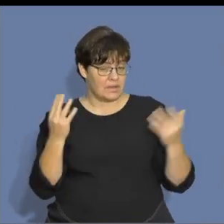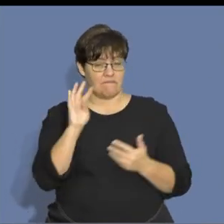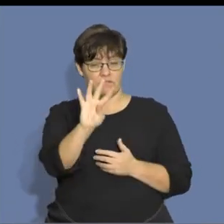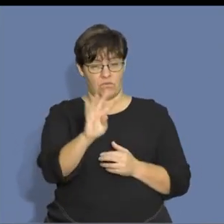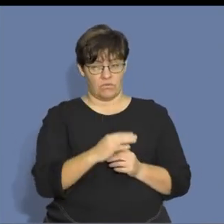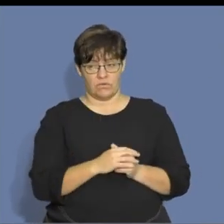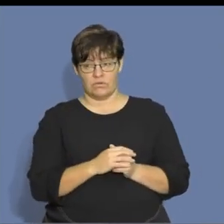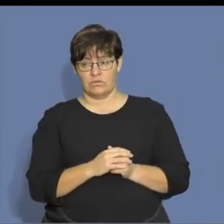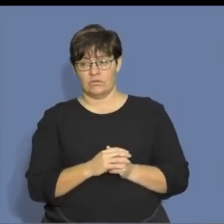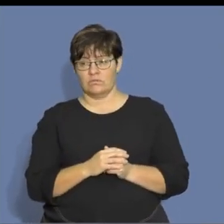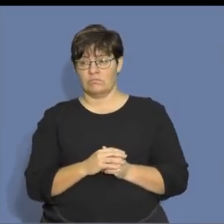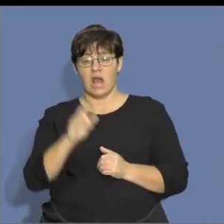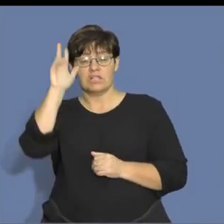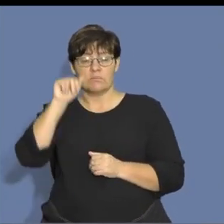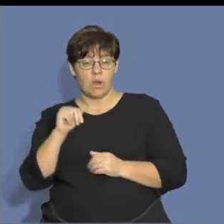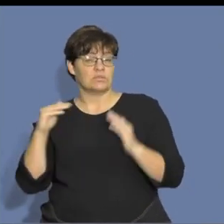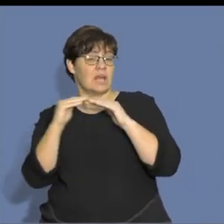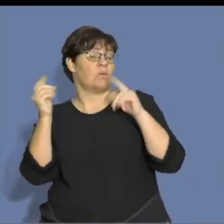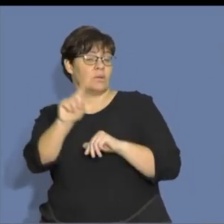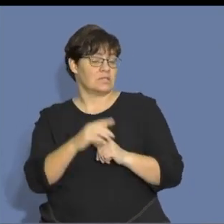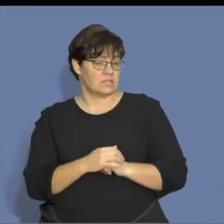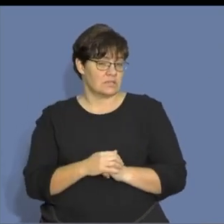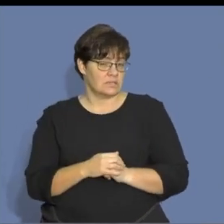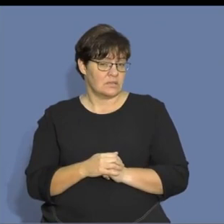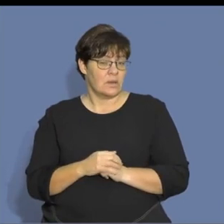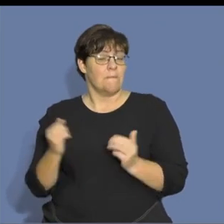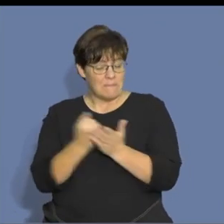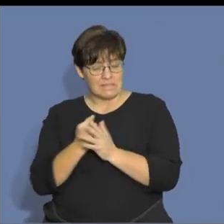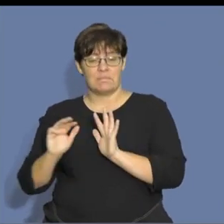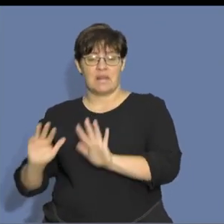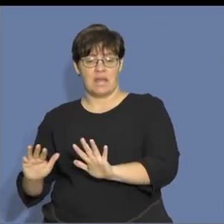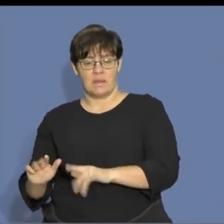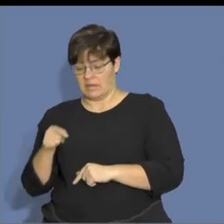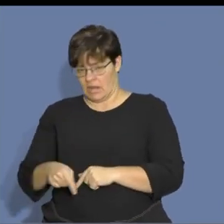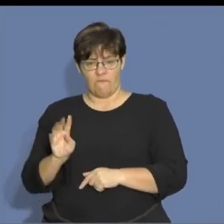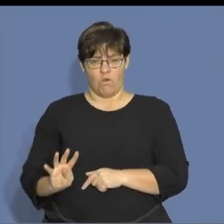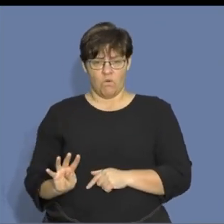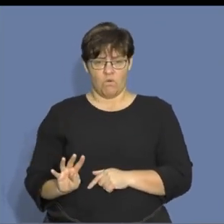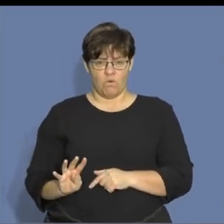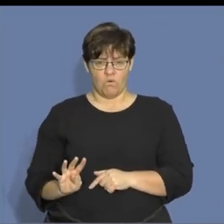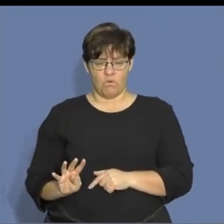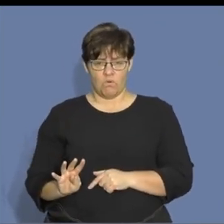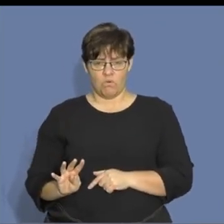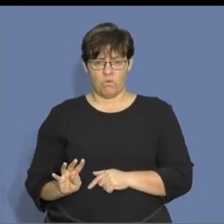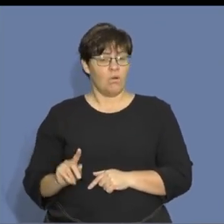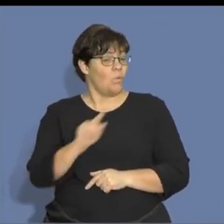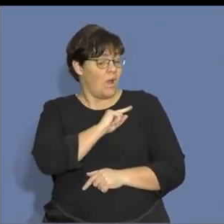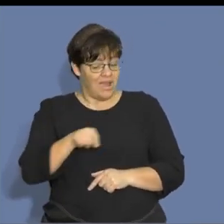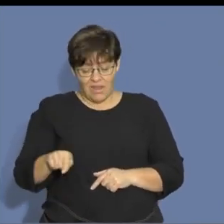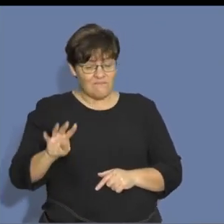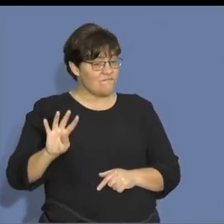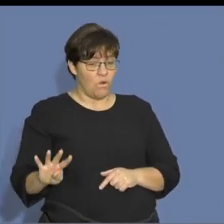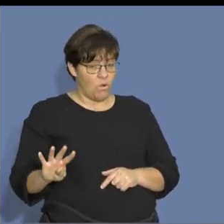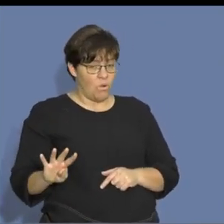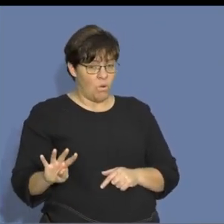Now, what was it supposed to equal? It was supposed to equal 9, but it equals 4. And so, because 4 does